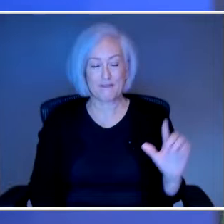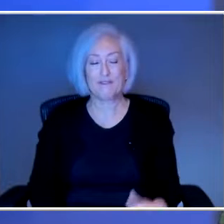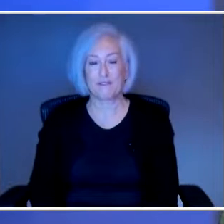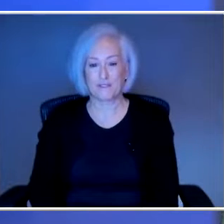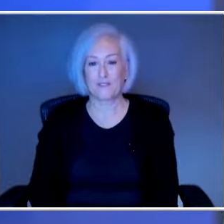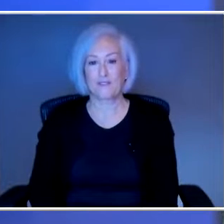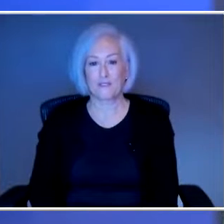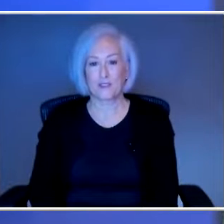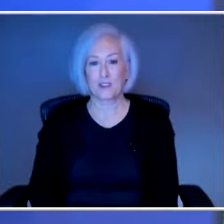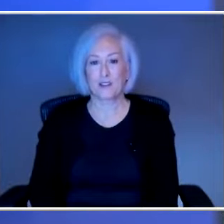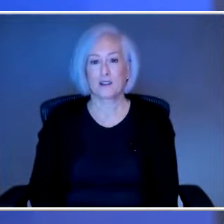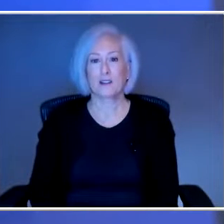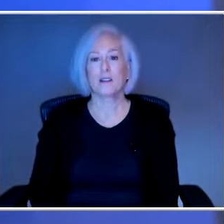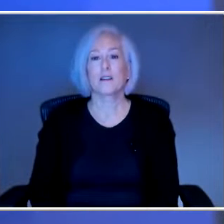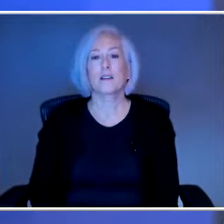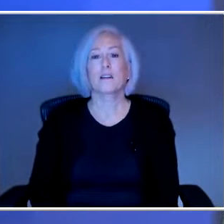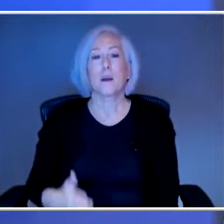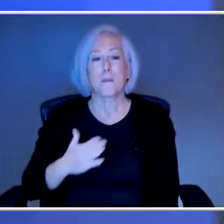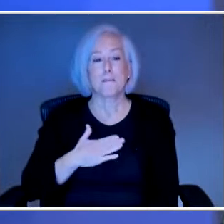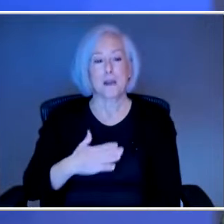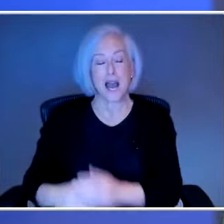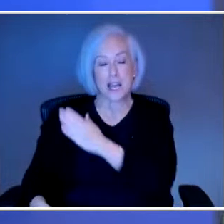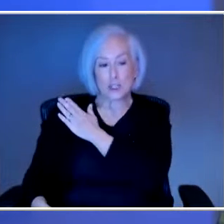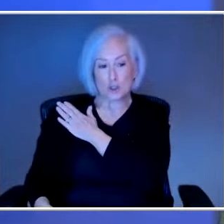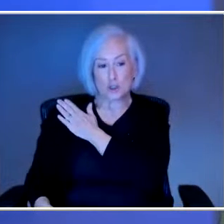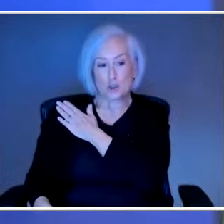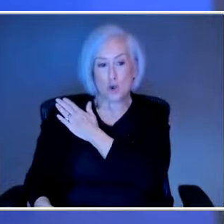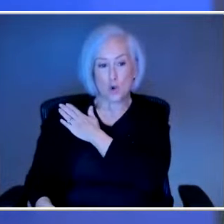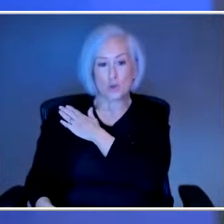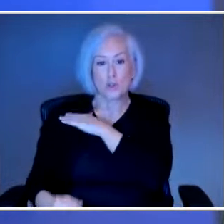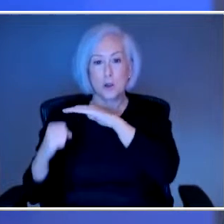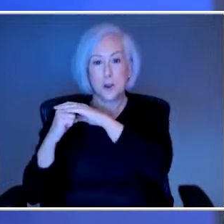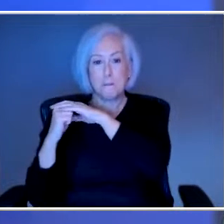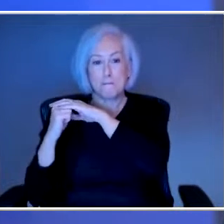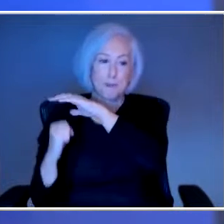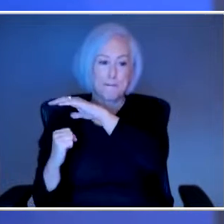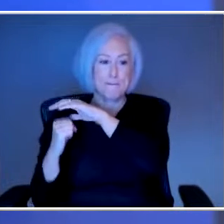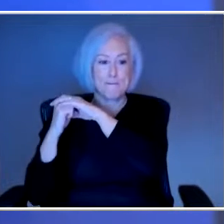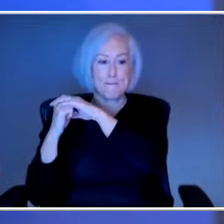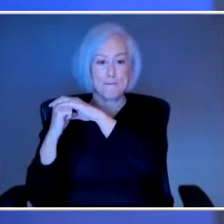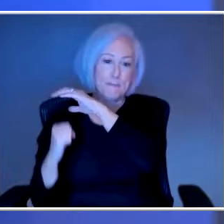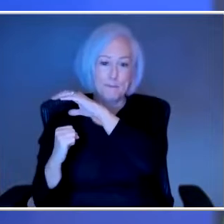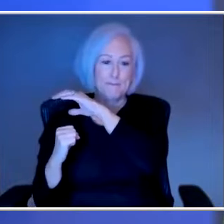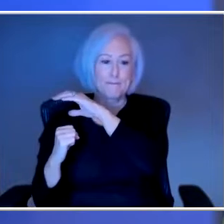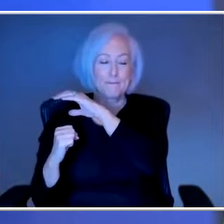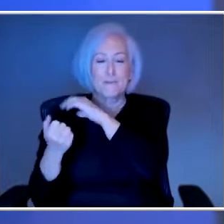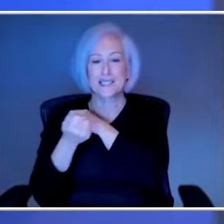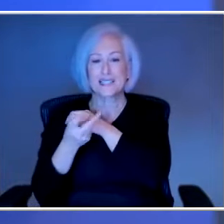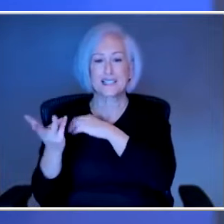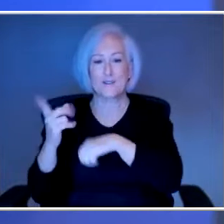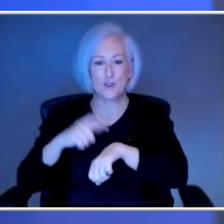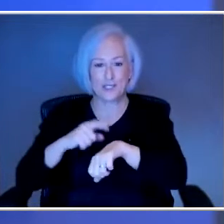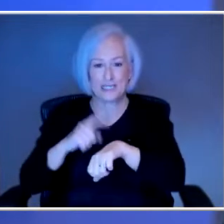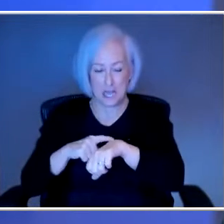I've dislocated my shoulder at least a dozen times, and that